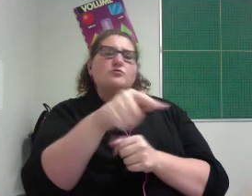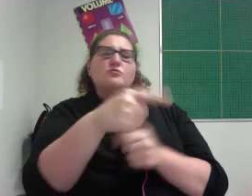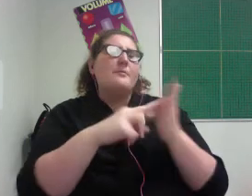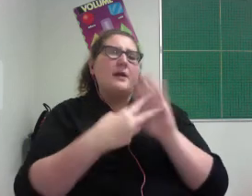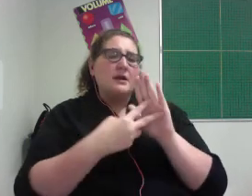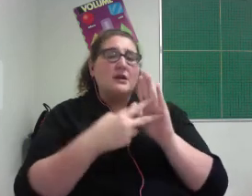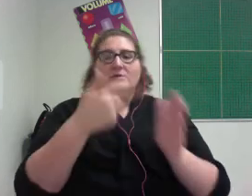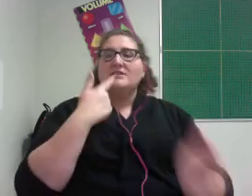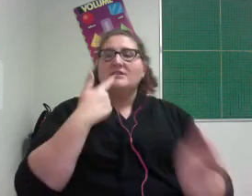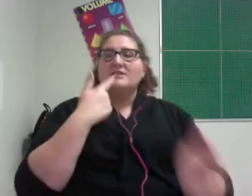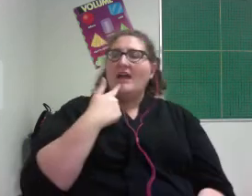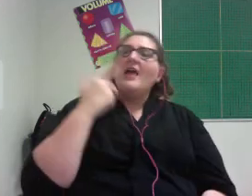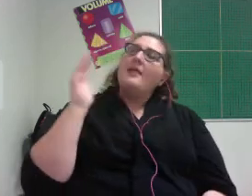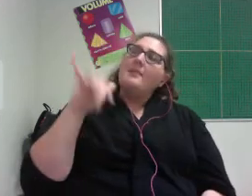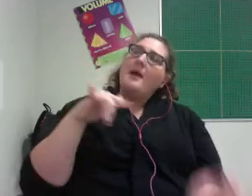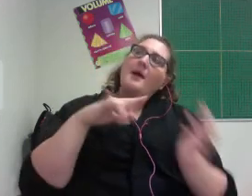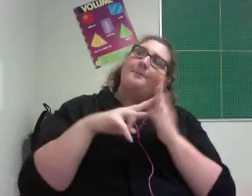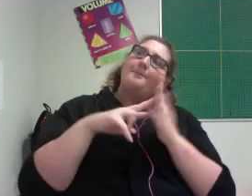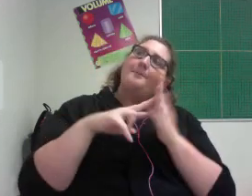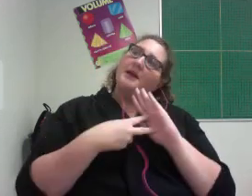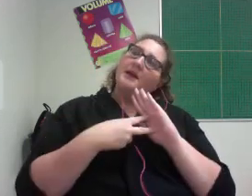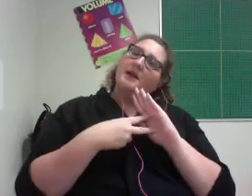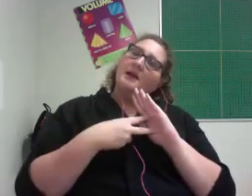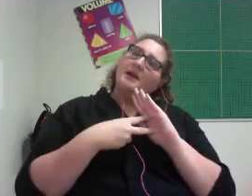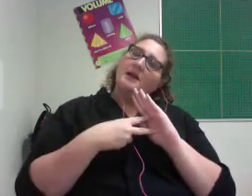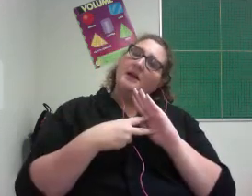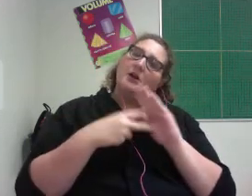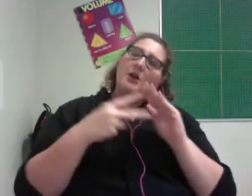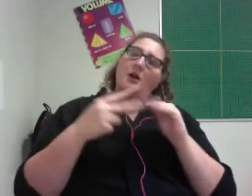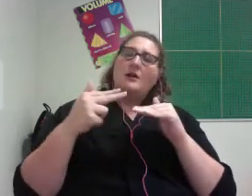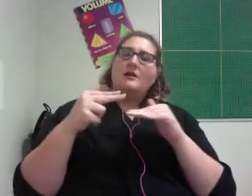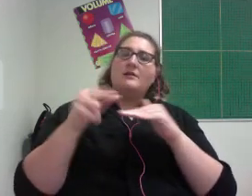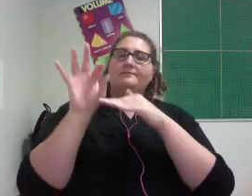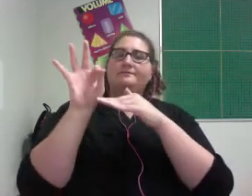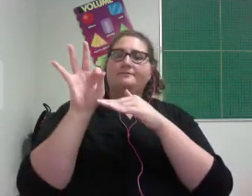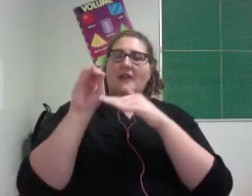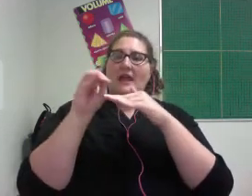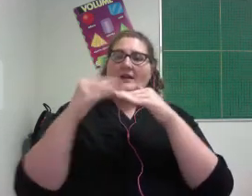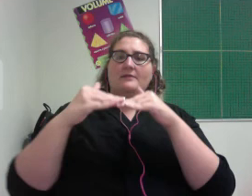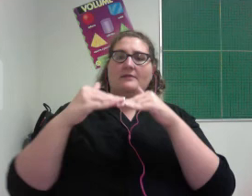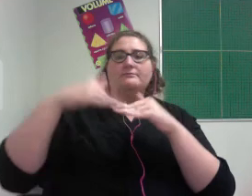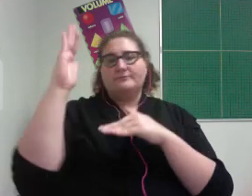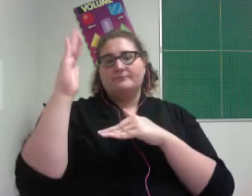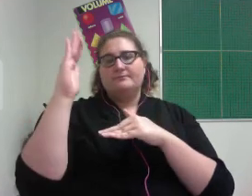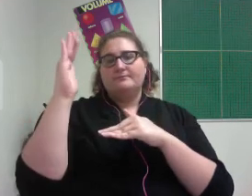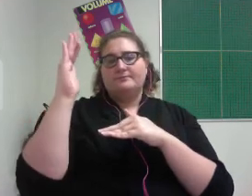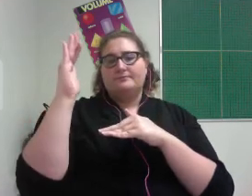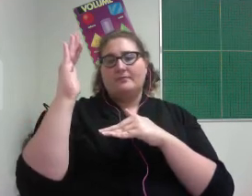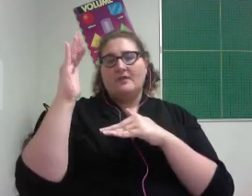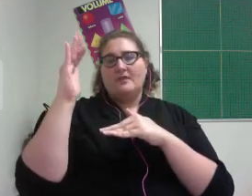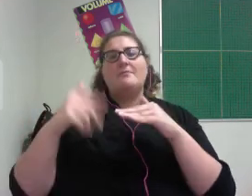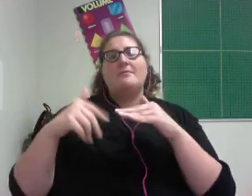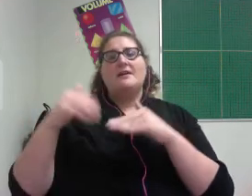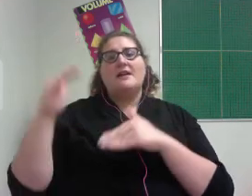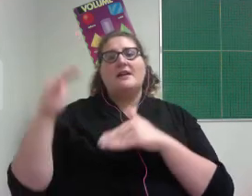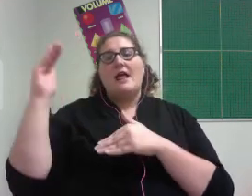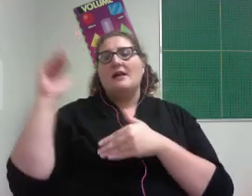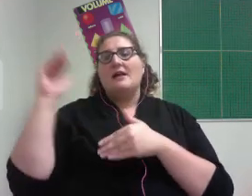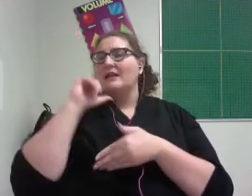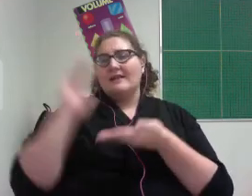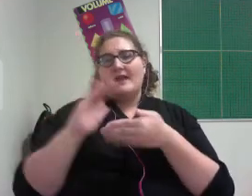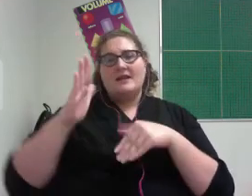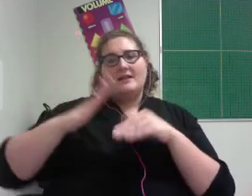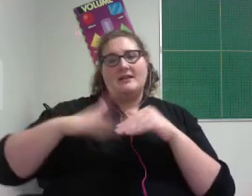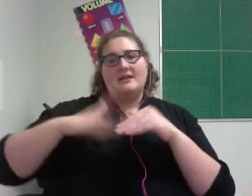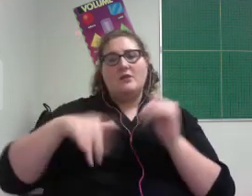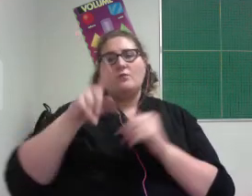say that an obtuse angle is greater than 90 but less than 180.